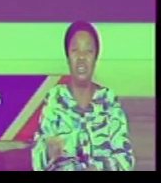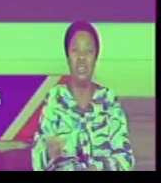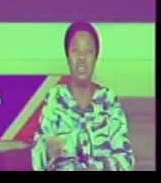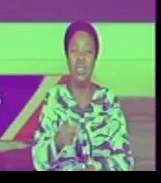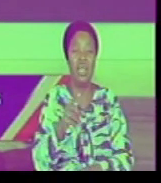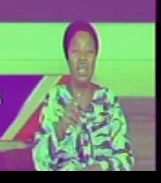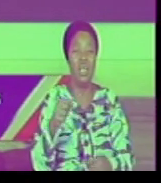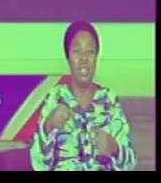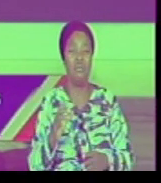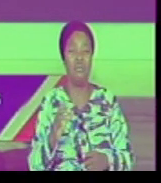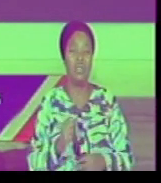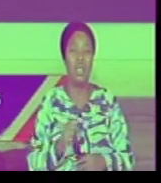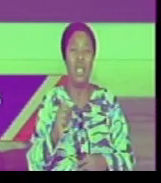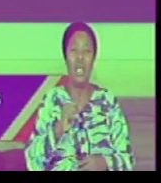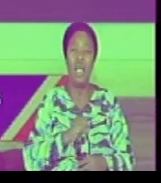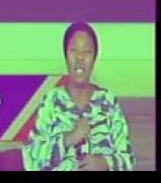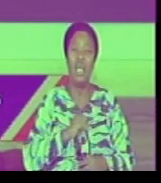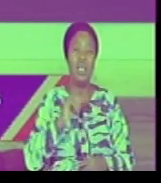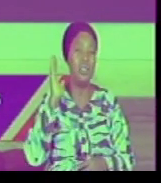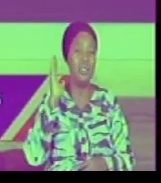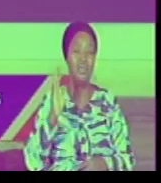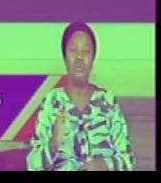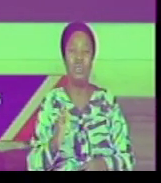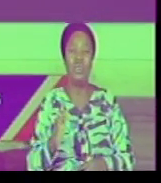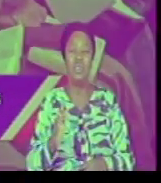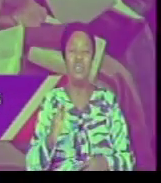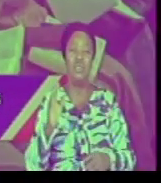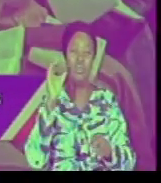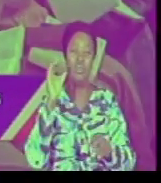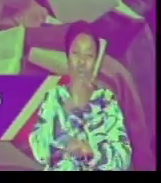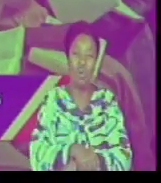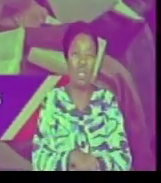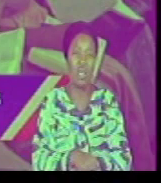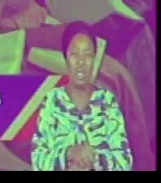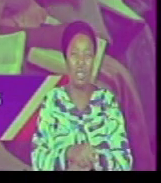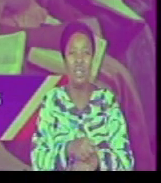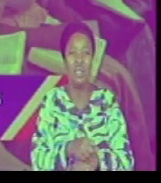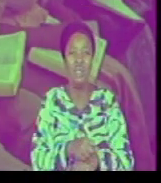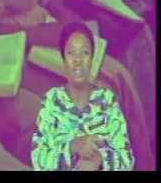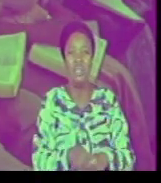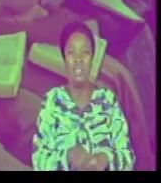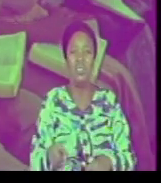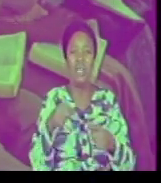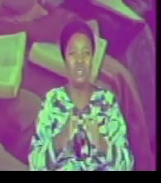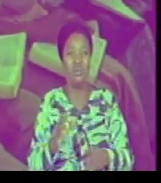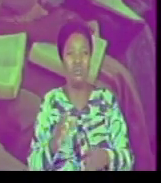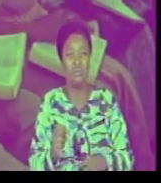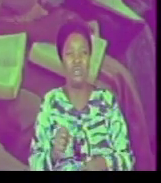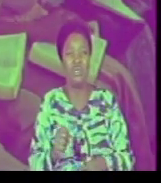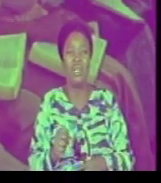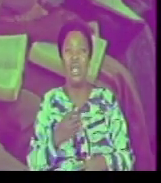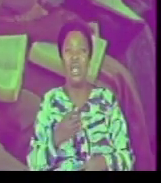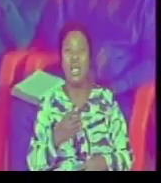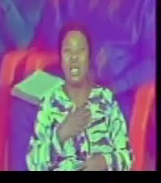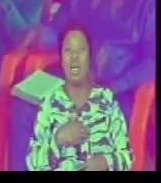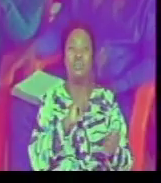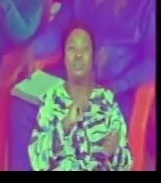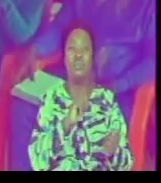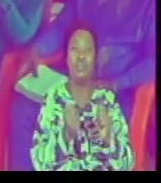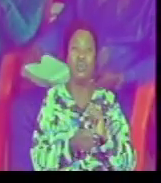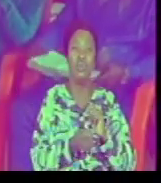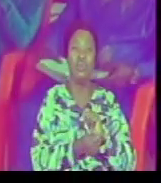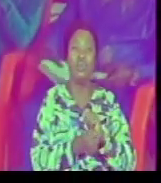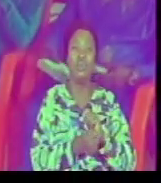should soon have subdued their enemies and turned my hand